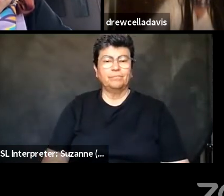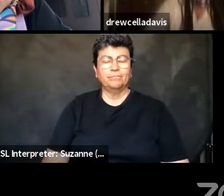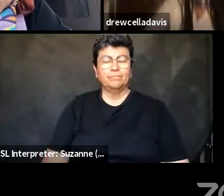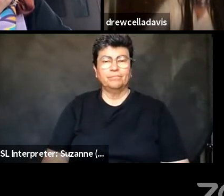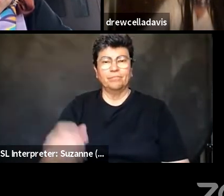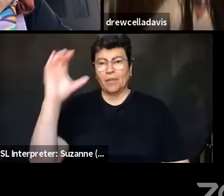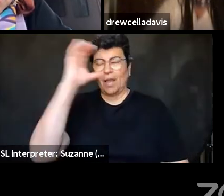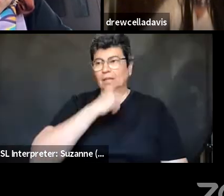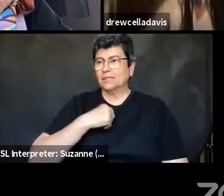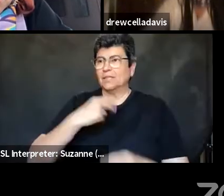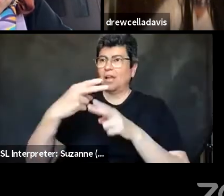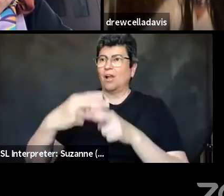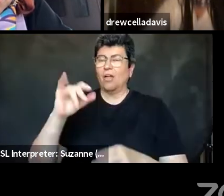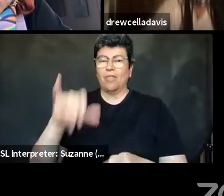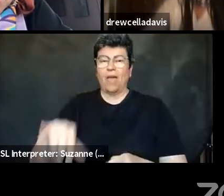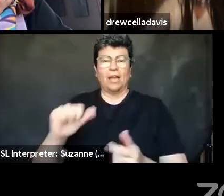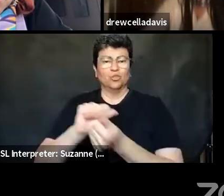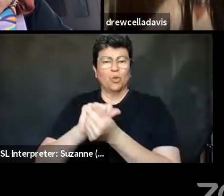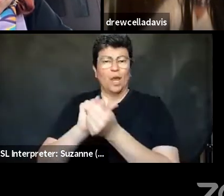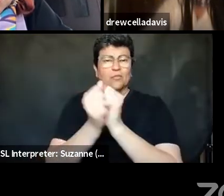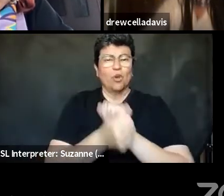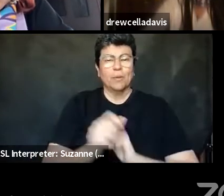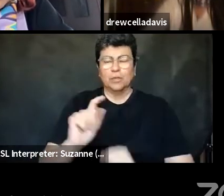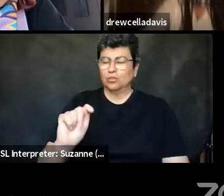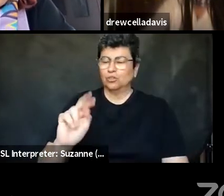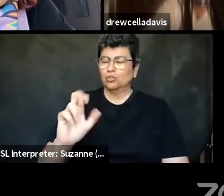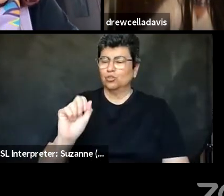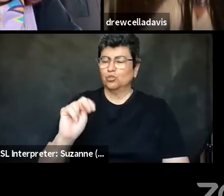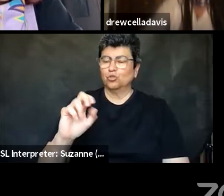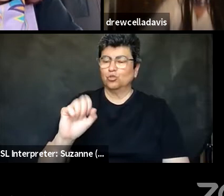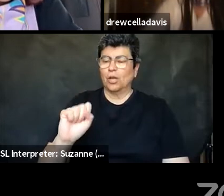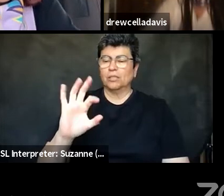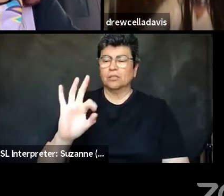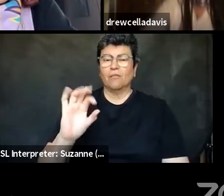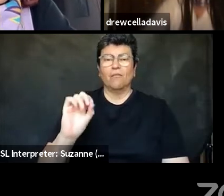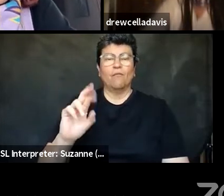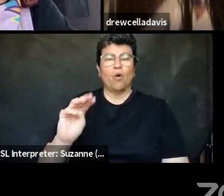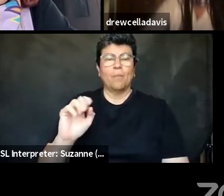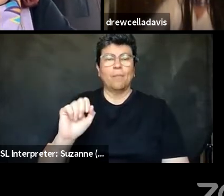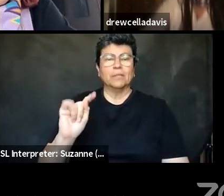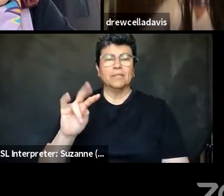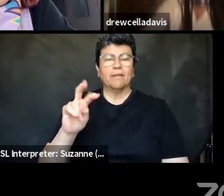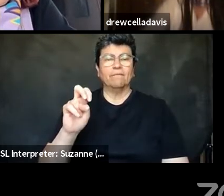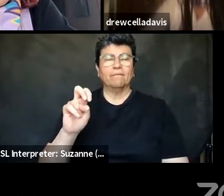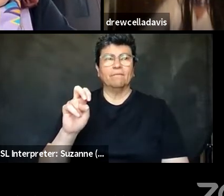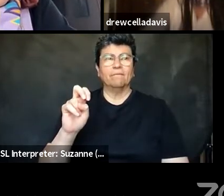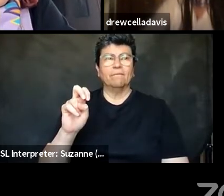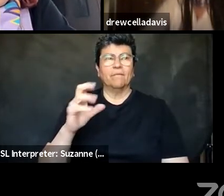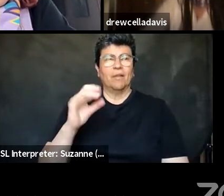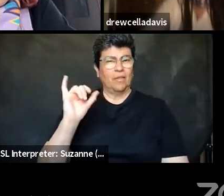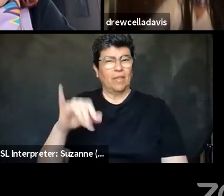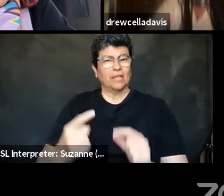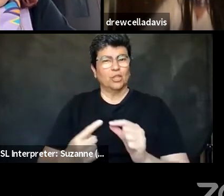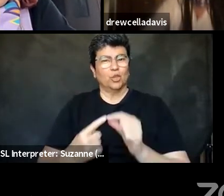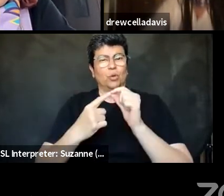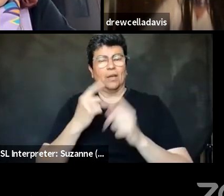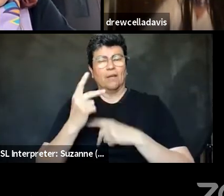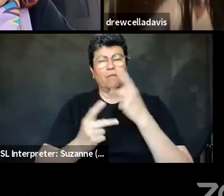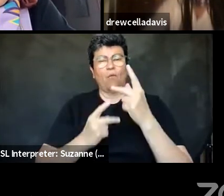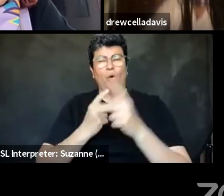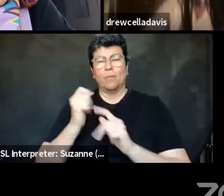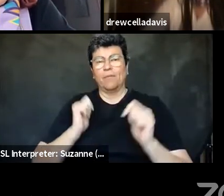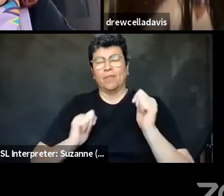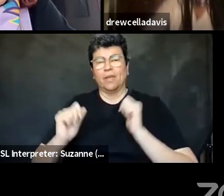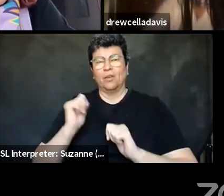I guess I would call it transformative in a way. And I think it is a unique form of theater